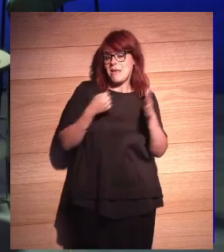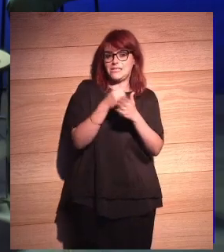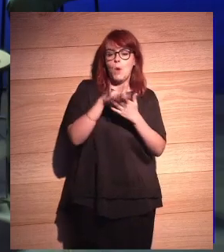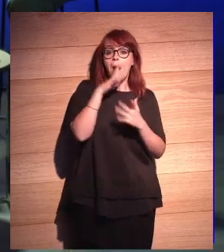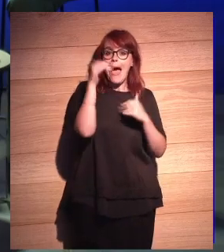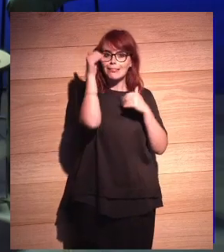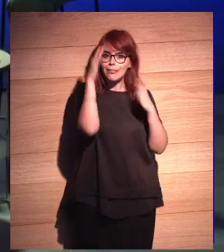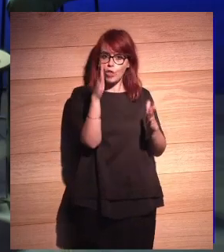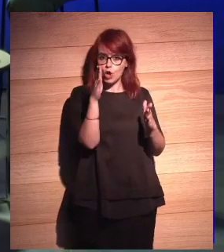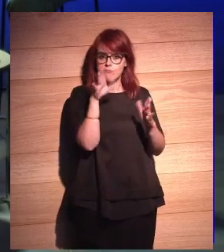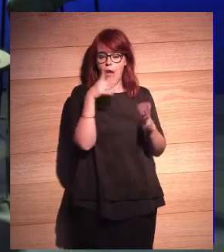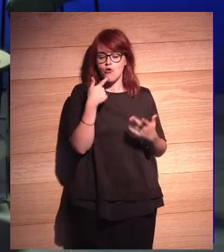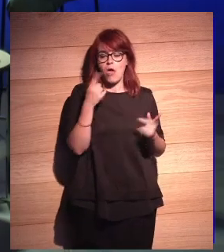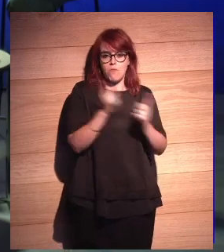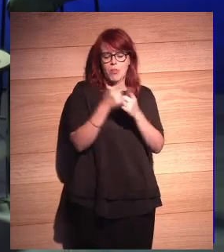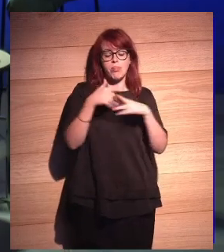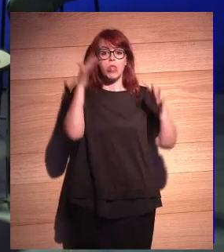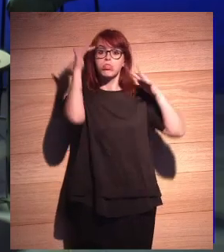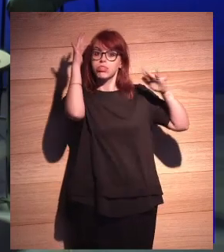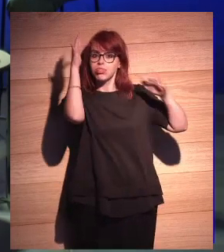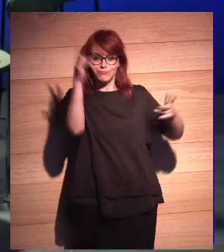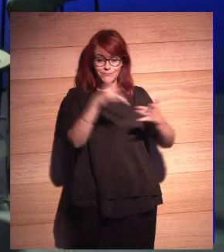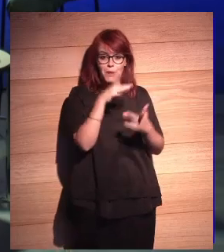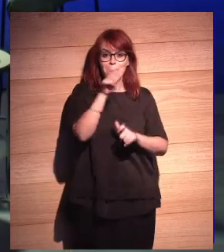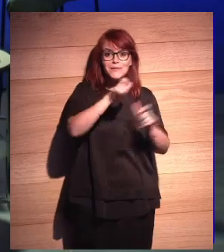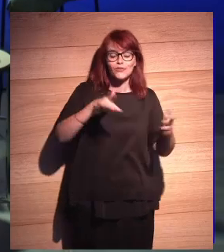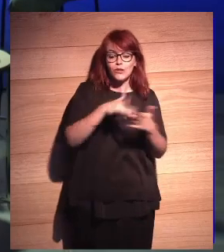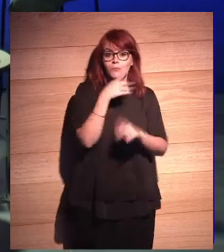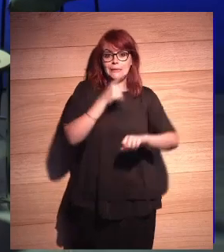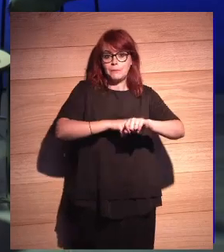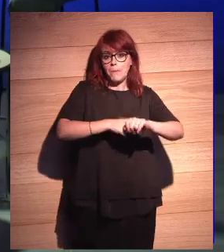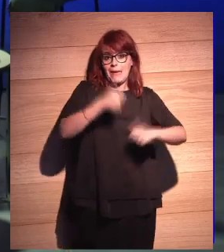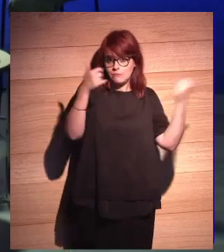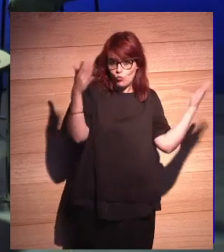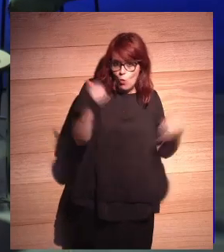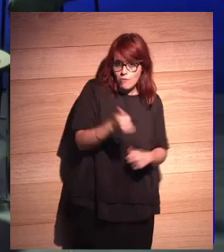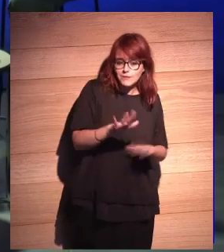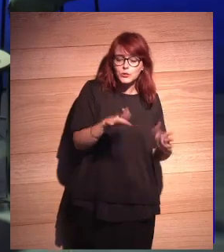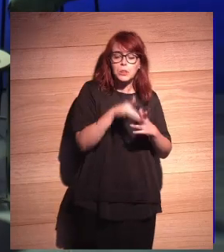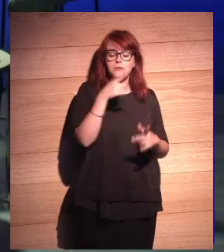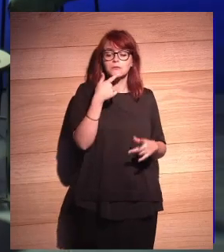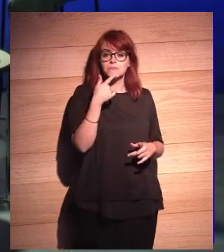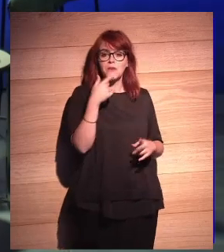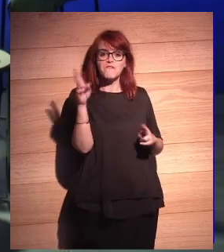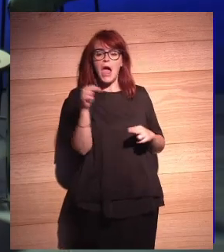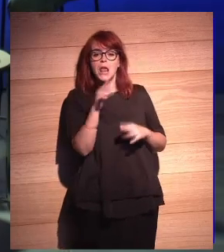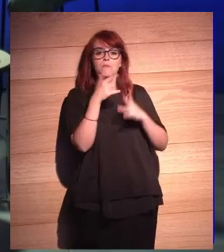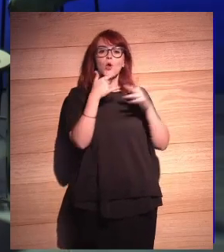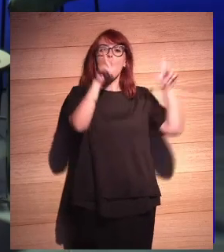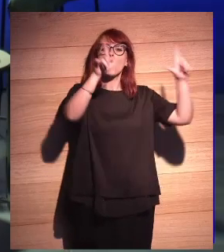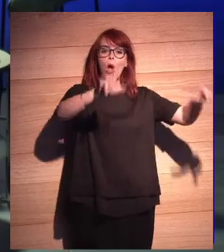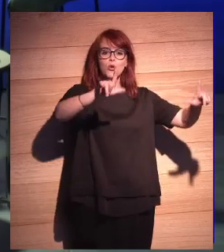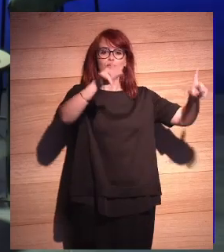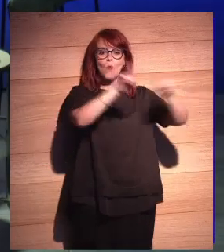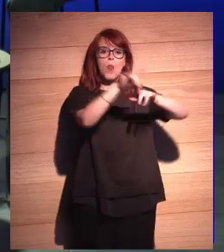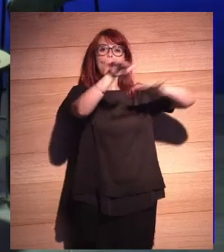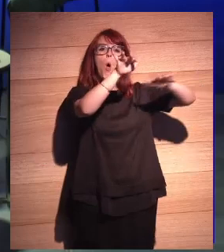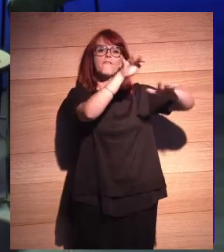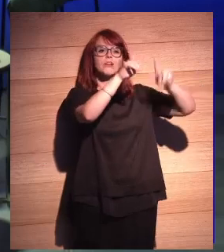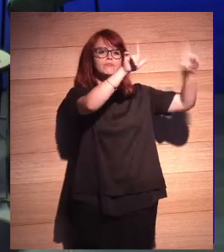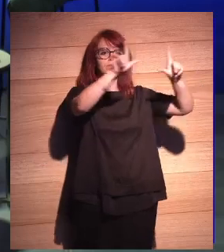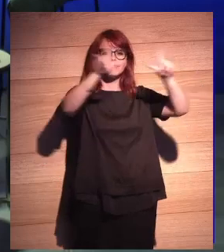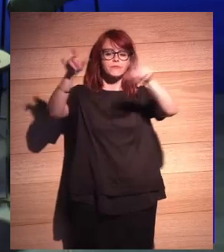time. My videos are very short. I think that attention has people has a very short spans of